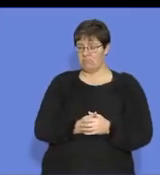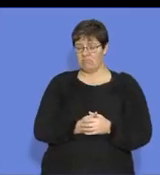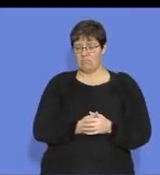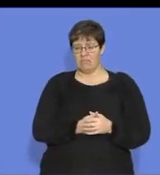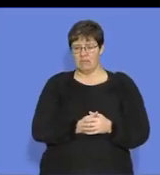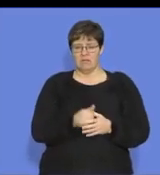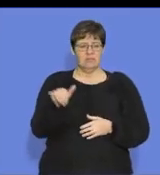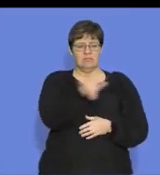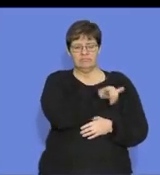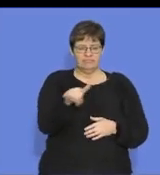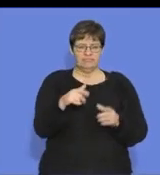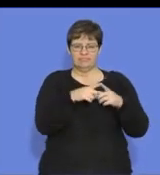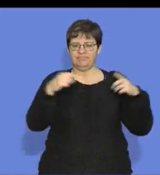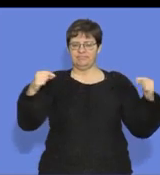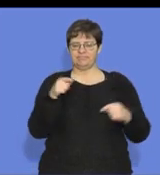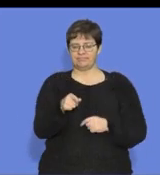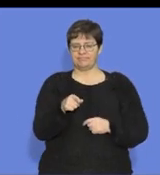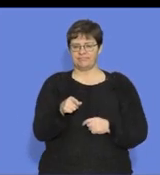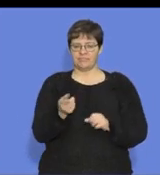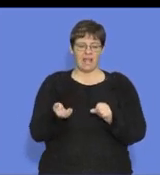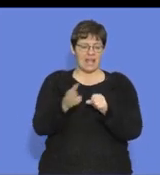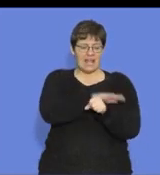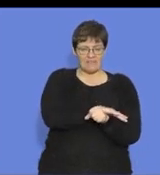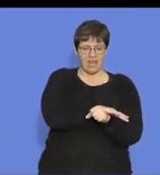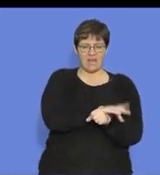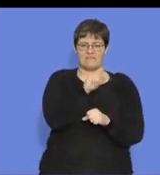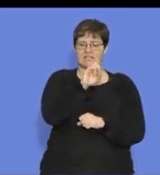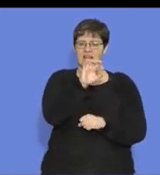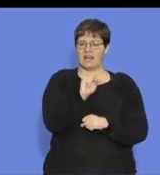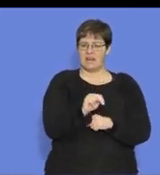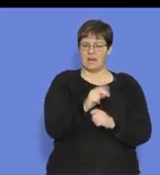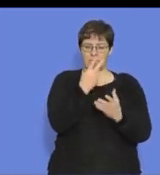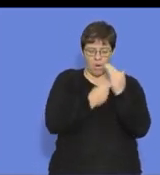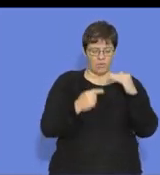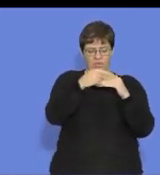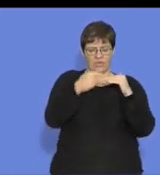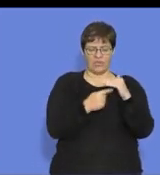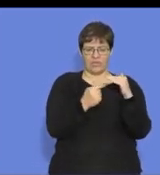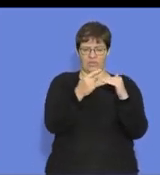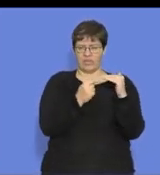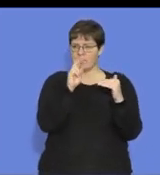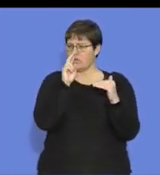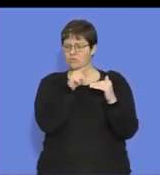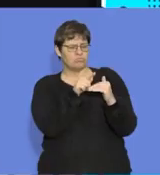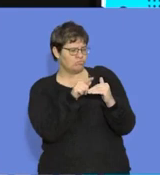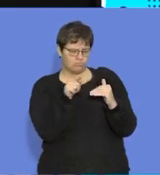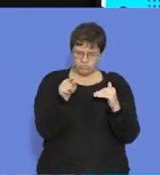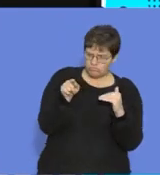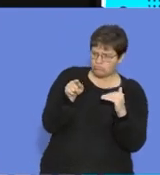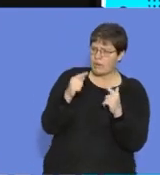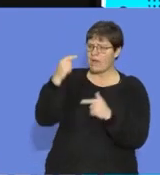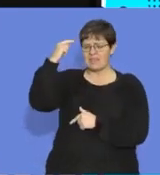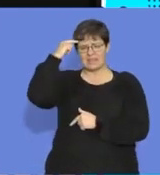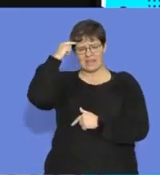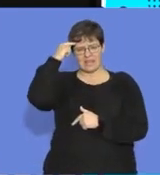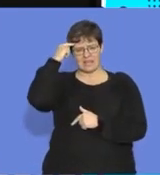which leaf is the one that was covered in petroleum jelly on both sides? In other words, you have to look at the experiment and think about